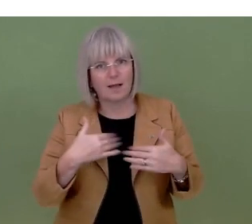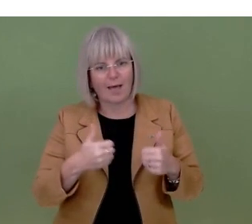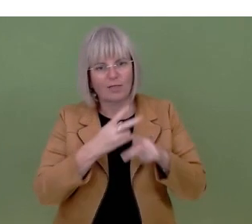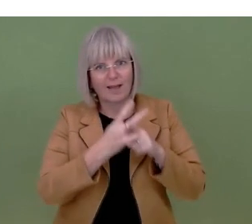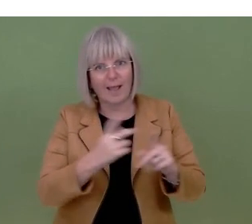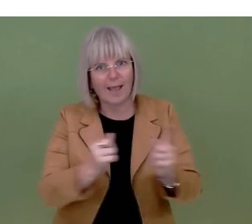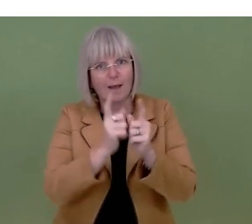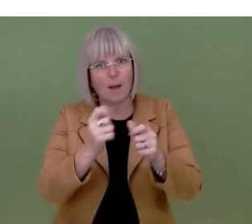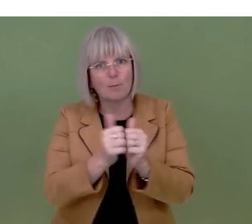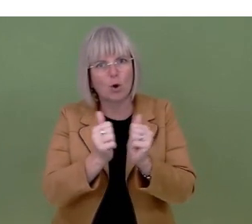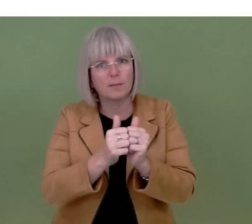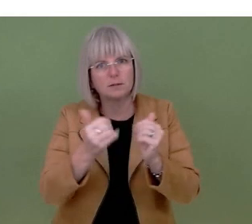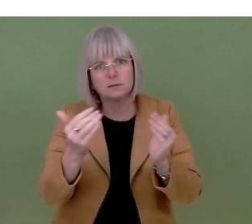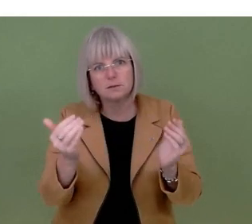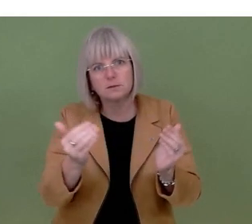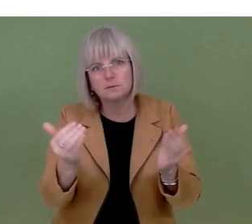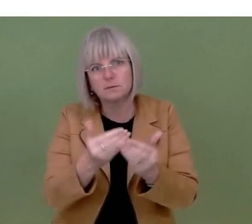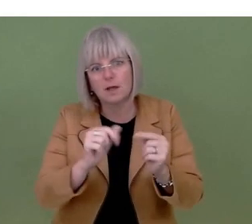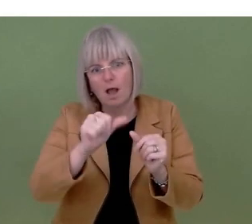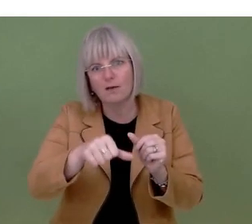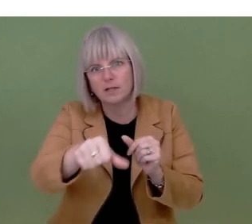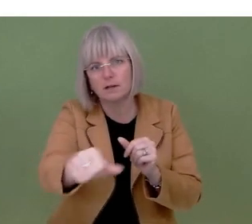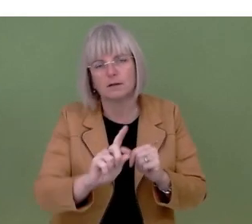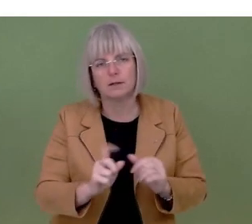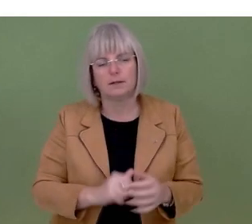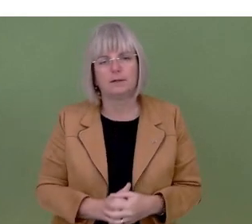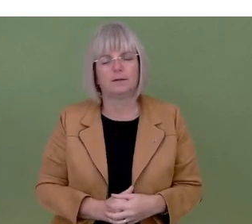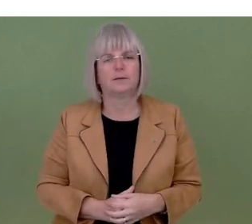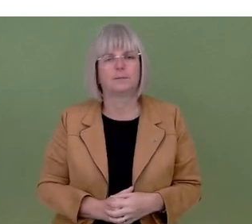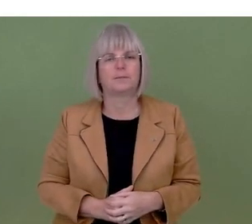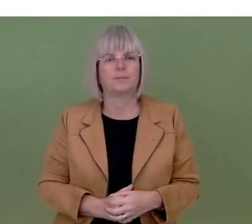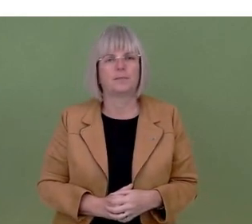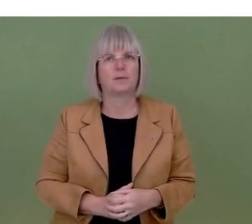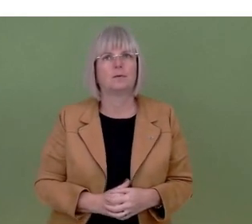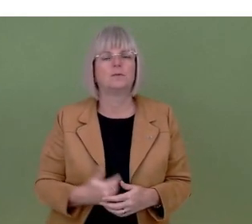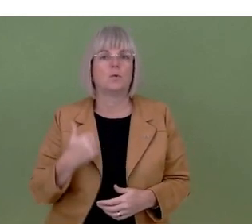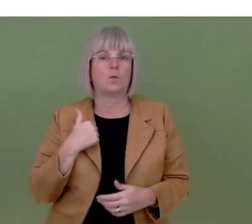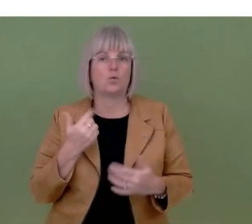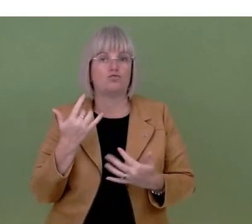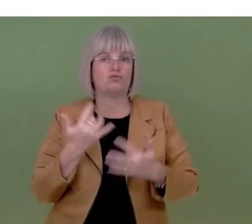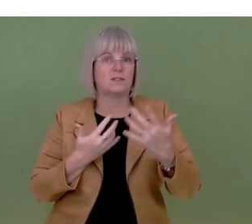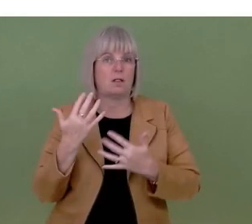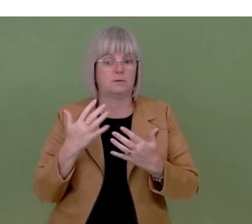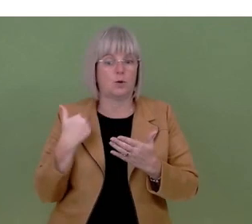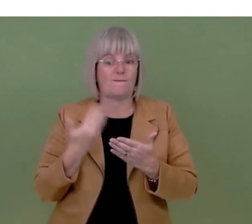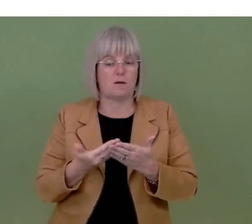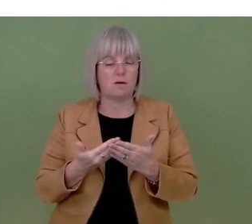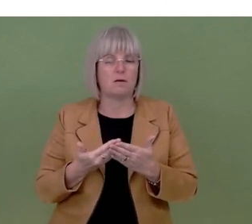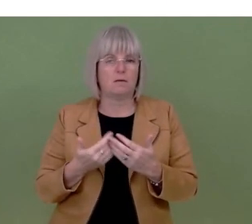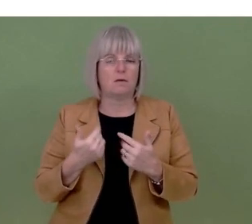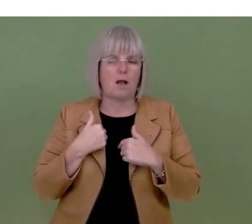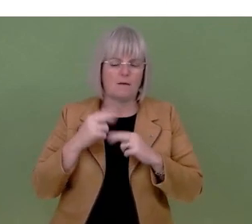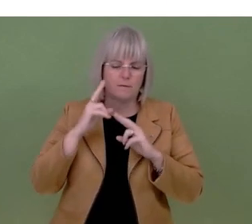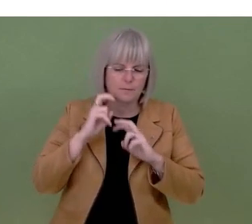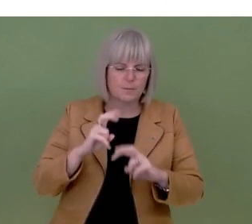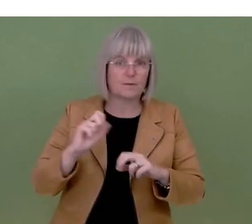So really briefly then, our results so far, we have analysed our first year evaluation, had it